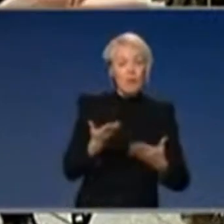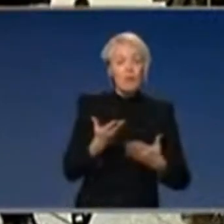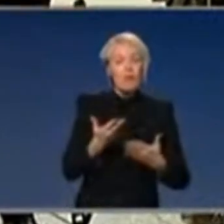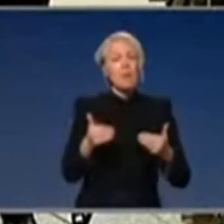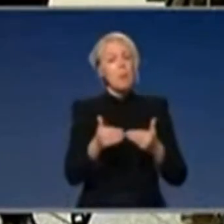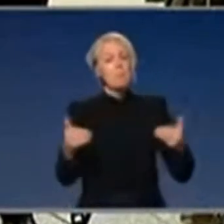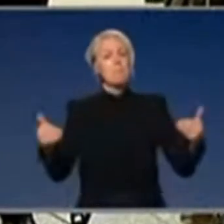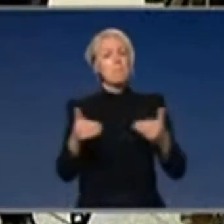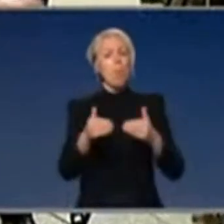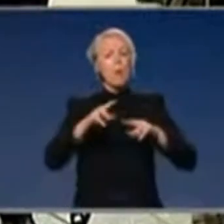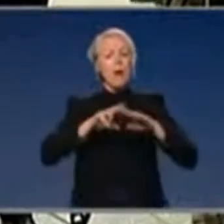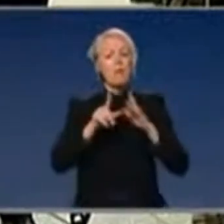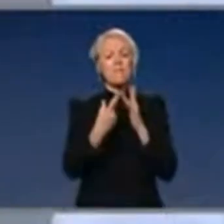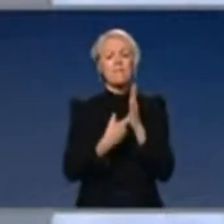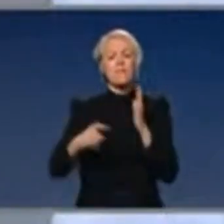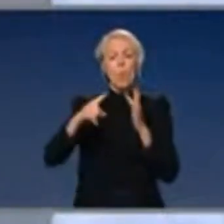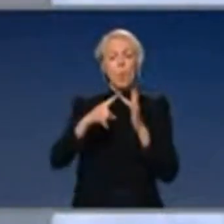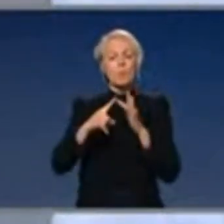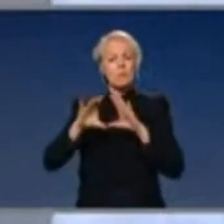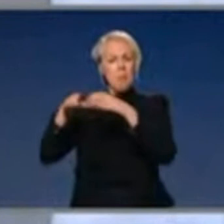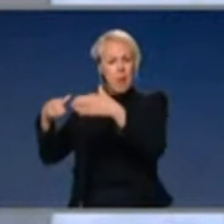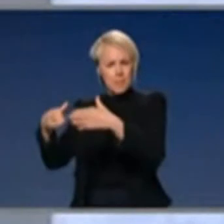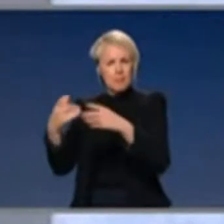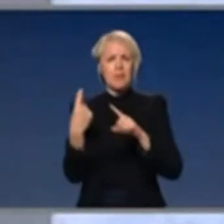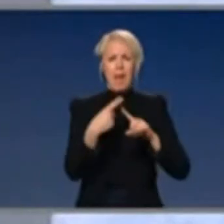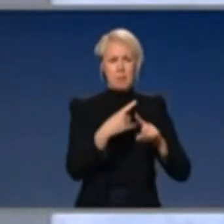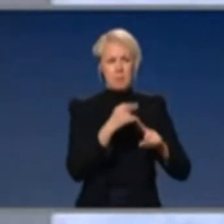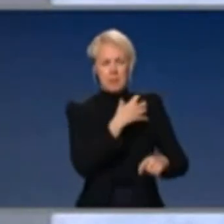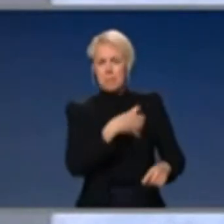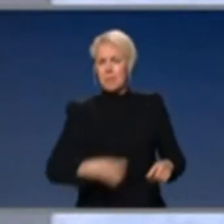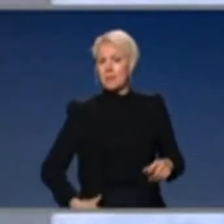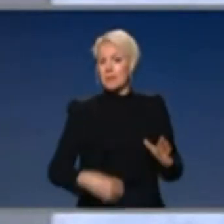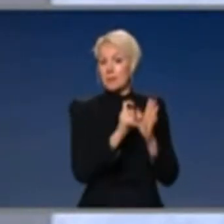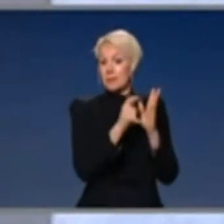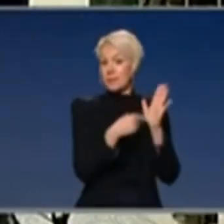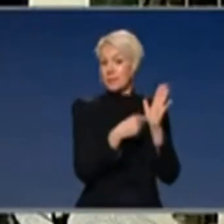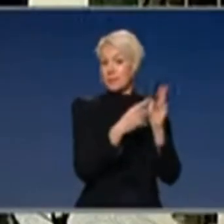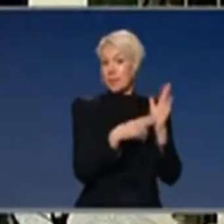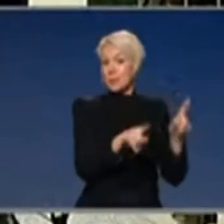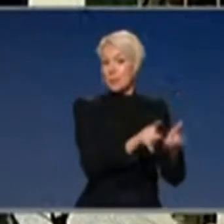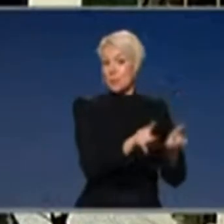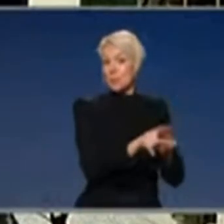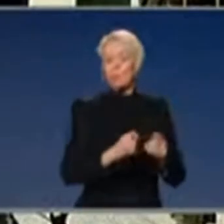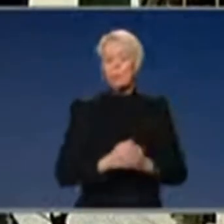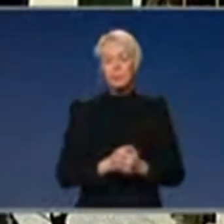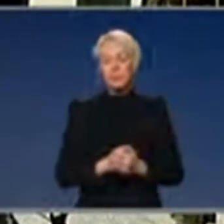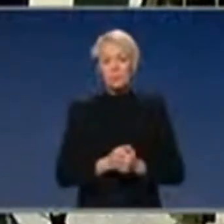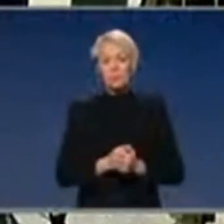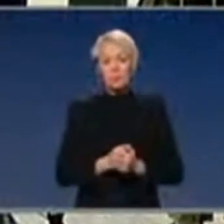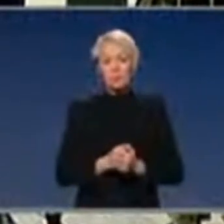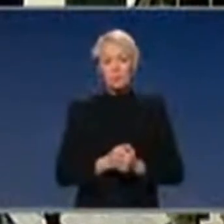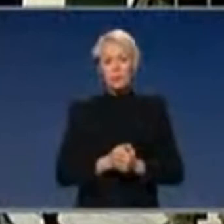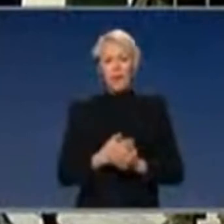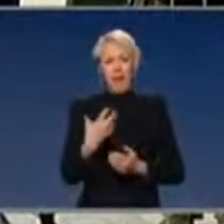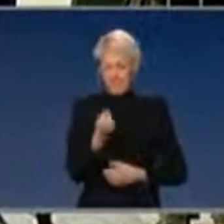staff? And Minister Dutton, do you believe that the Border Force officer who misinterpreted